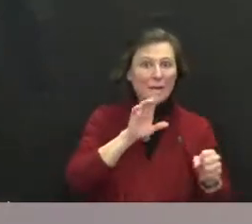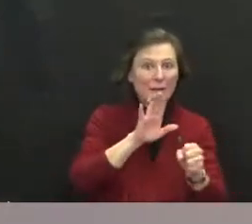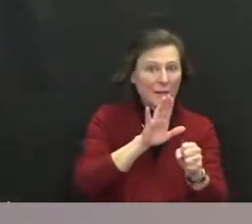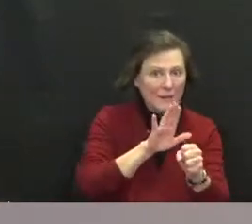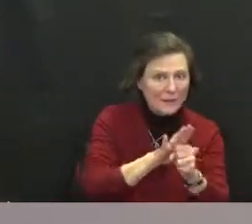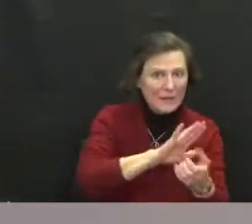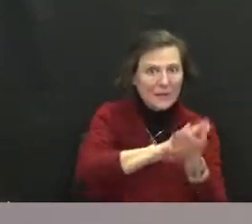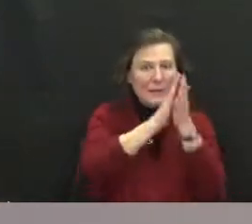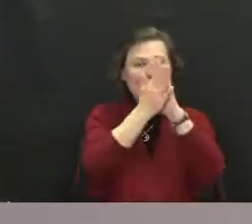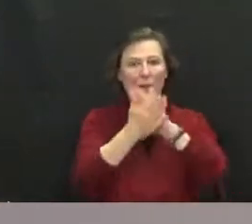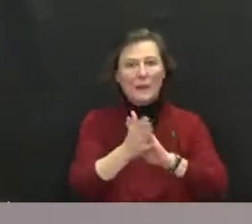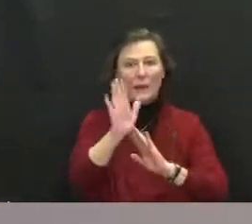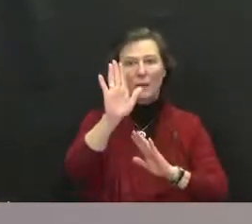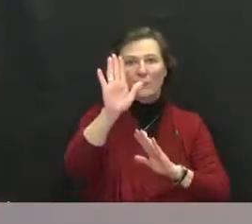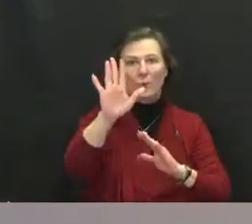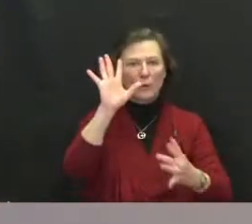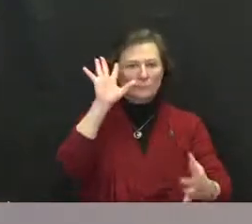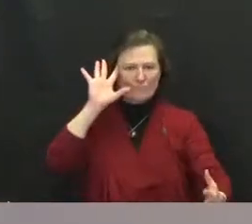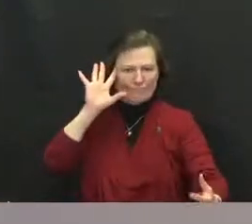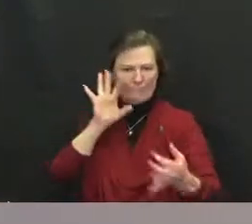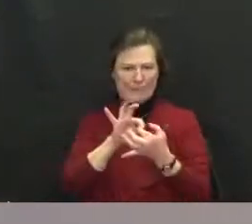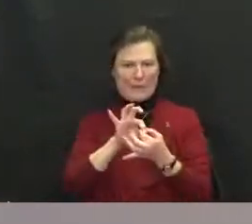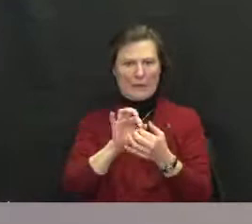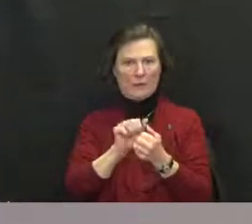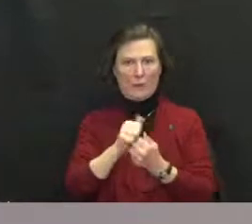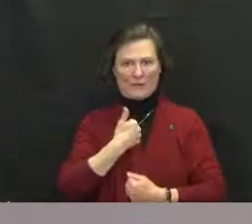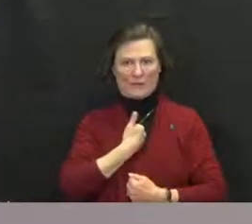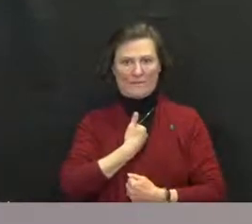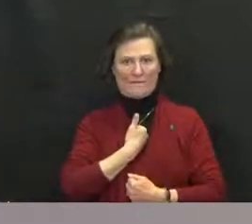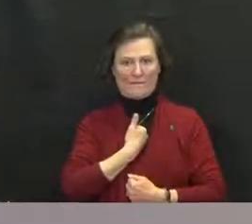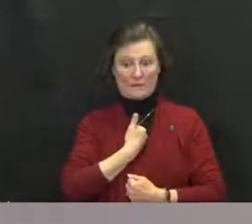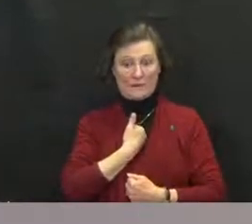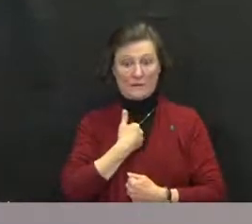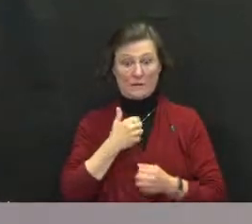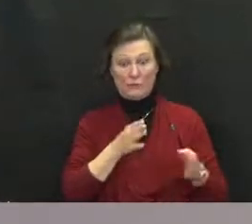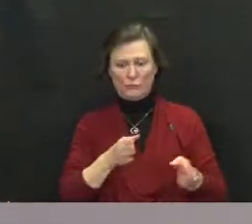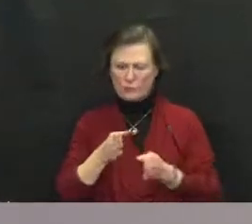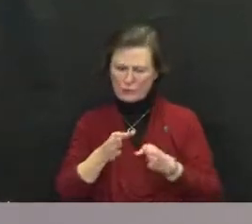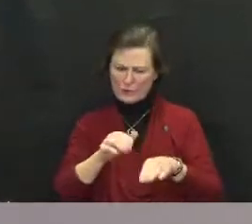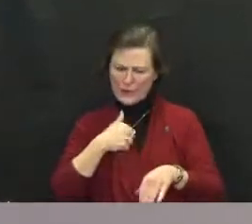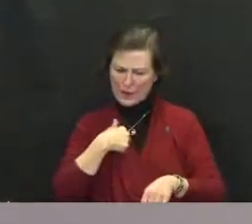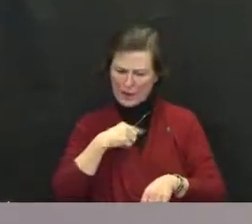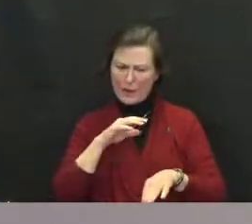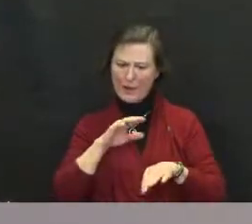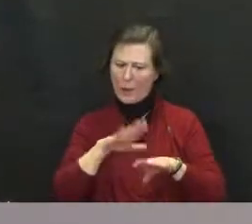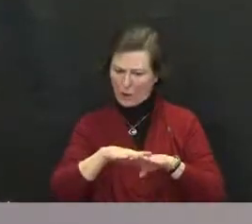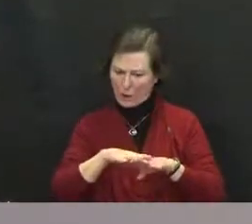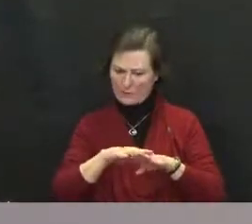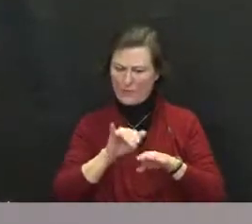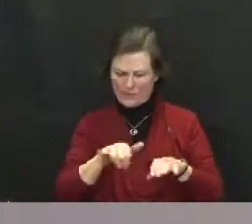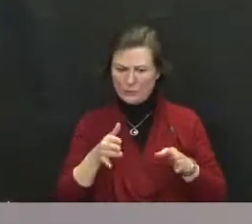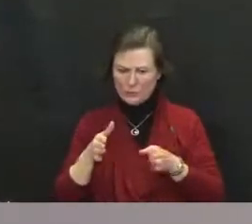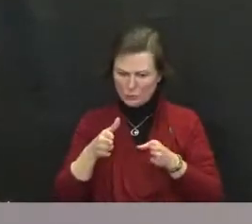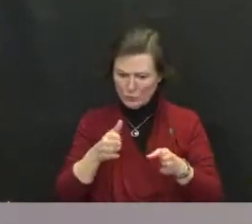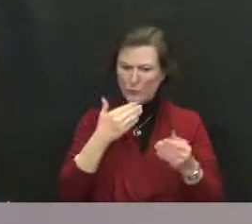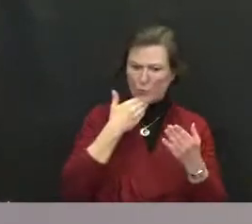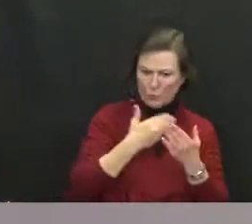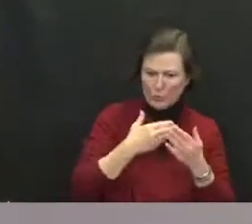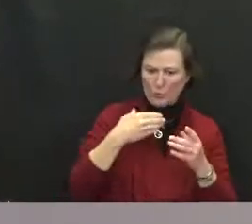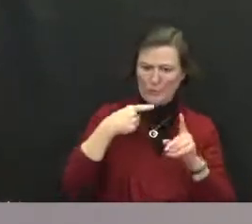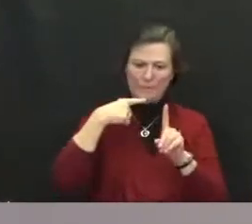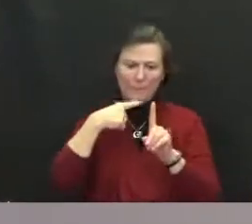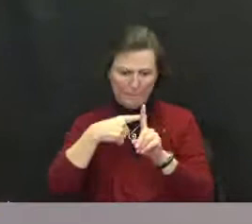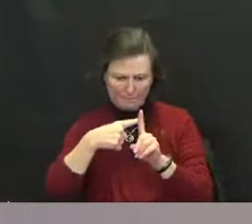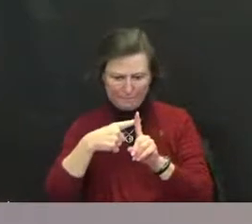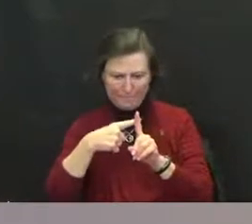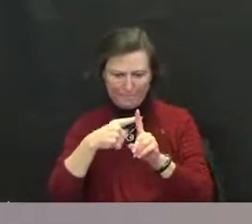touchstone to check in with yourself. Is the journey I am on doing what is good, what is positive,